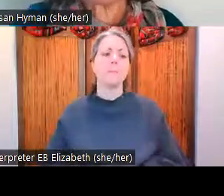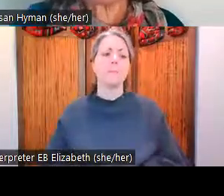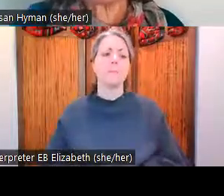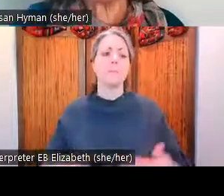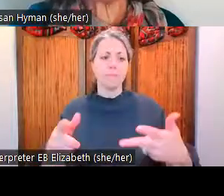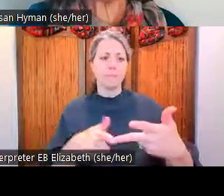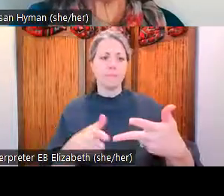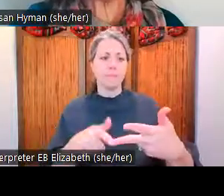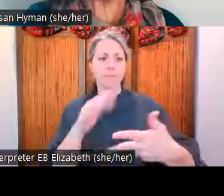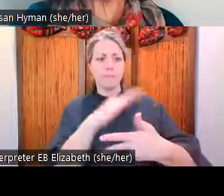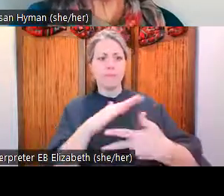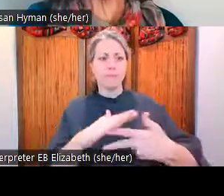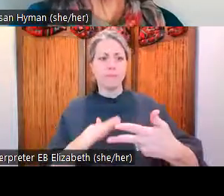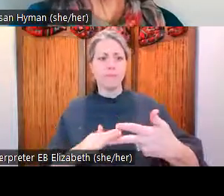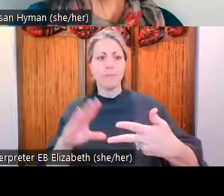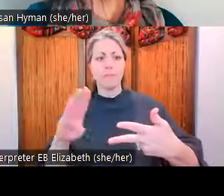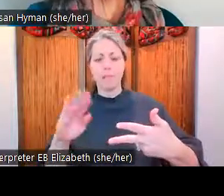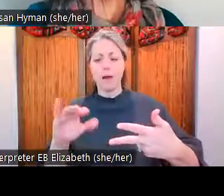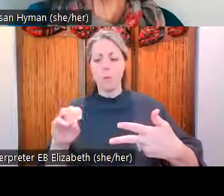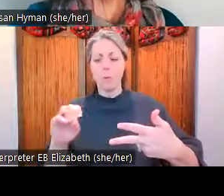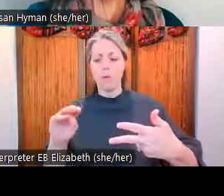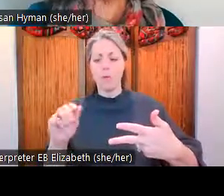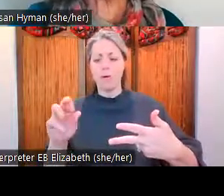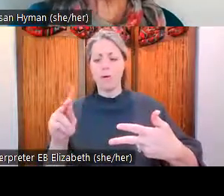biomarkers, which is the